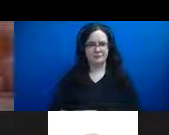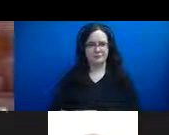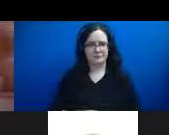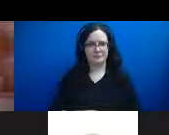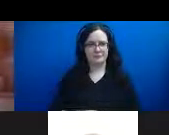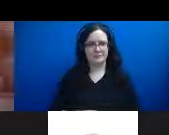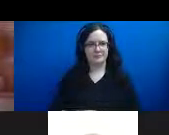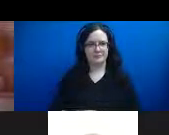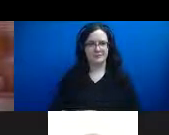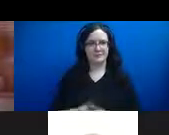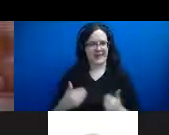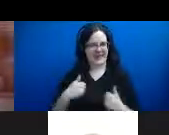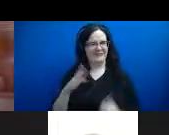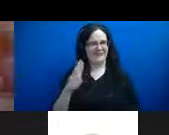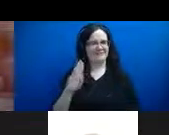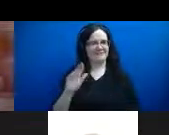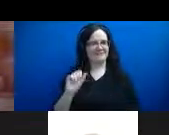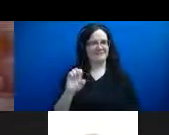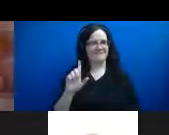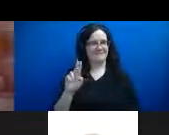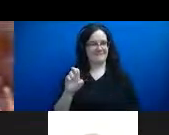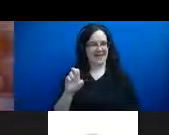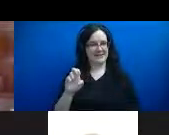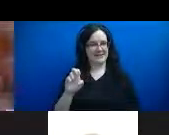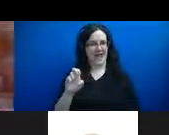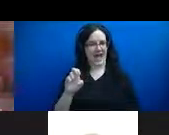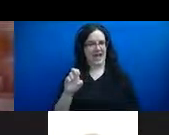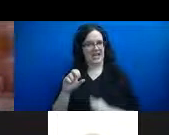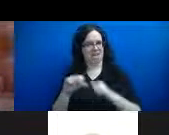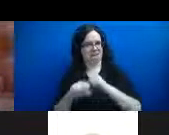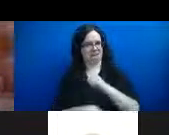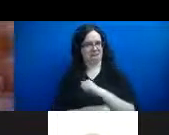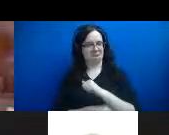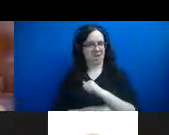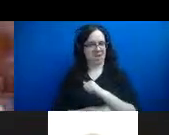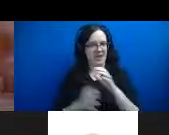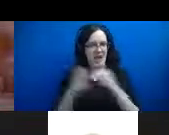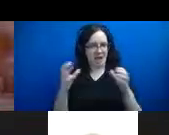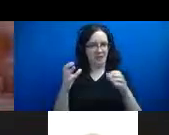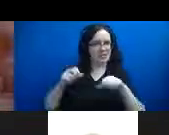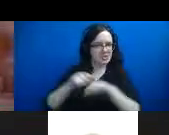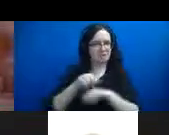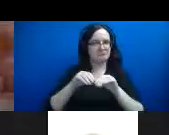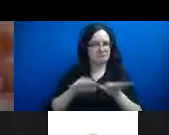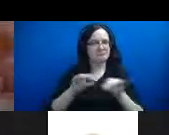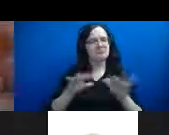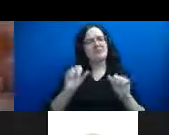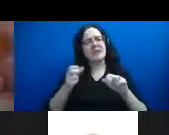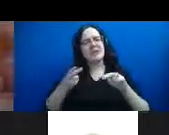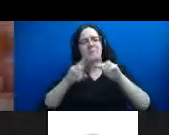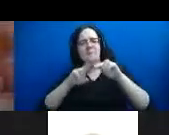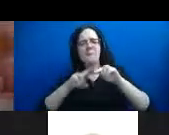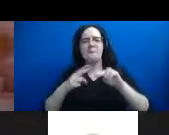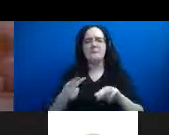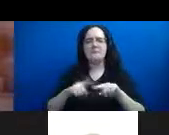a baseline rate as we go through the day. It can be a little higher or a little less or a little lower, depending on what's going on. And there's like